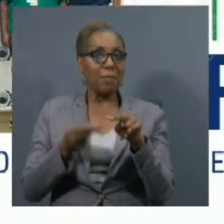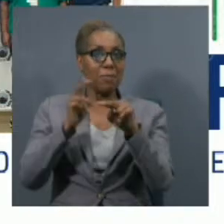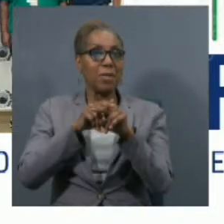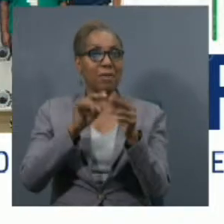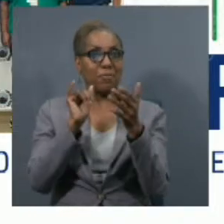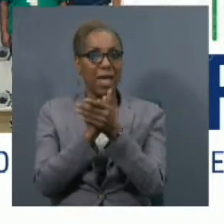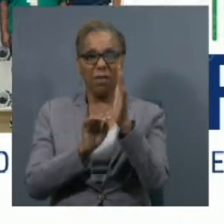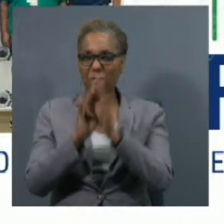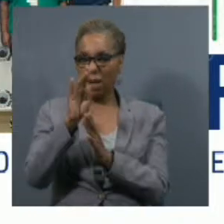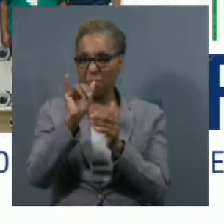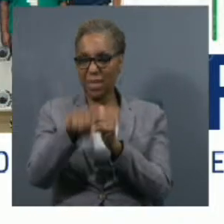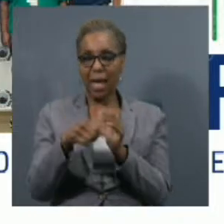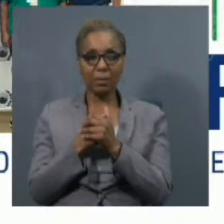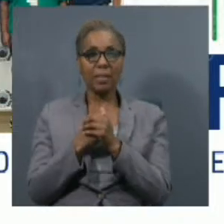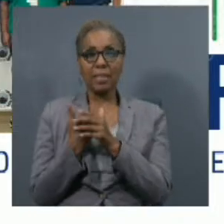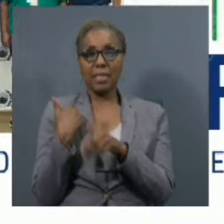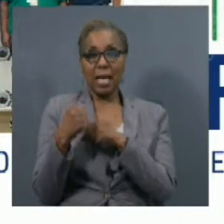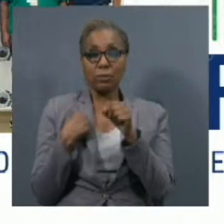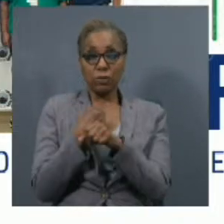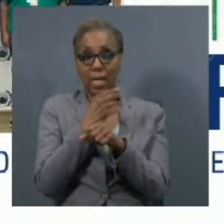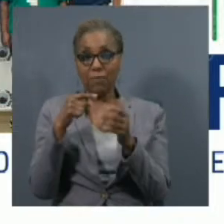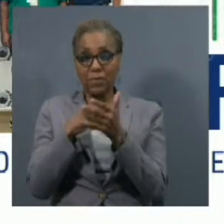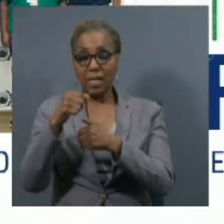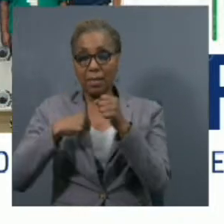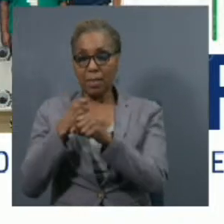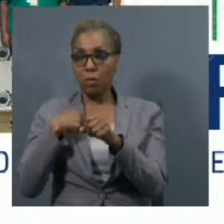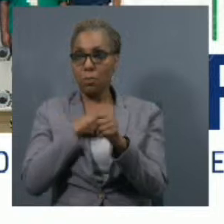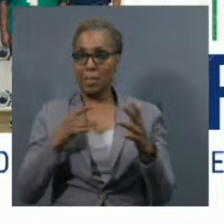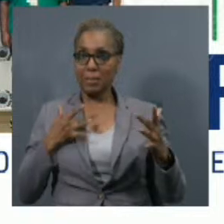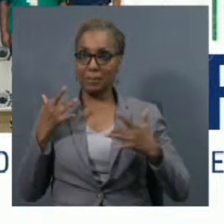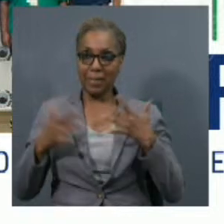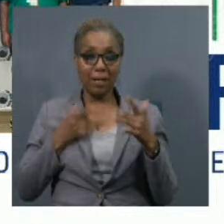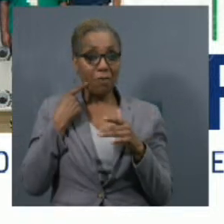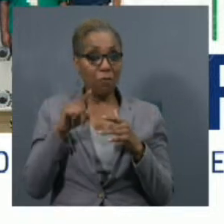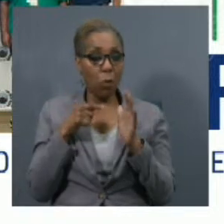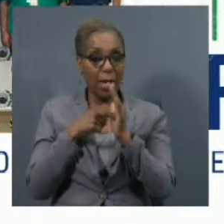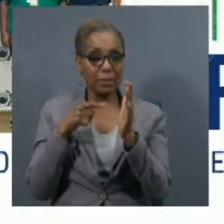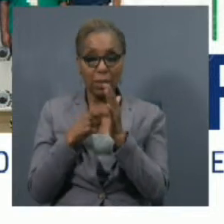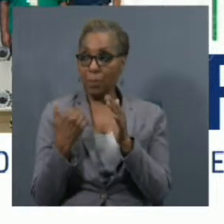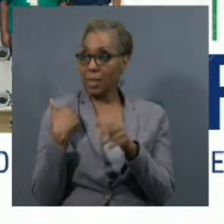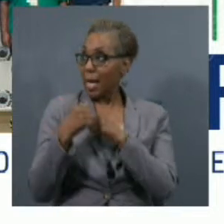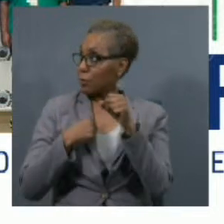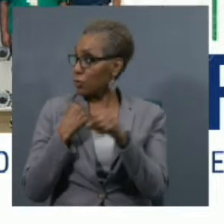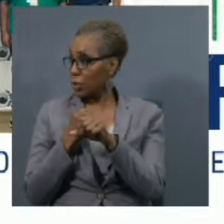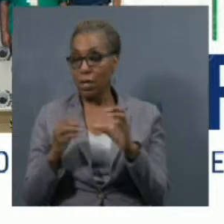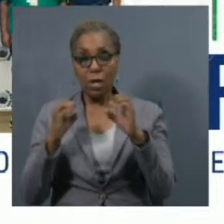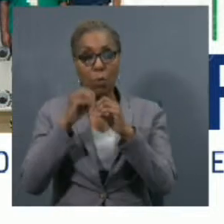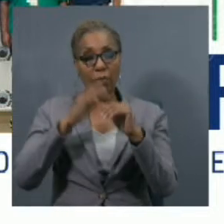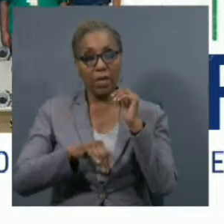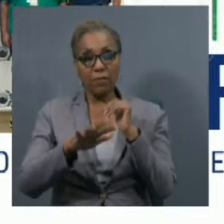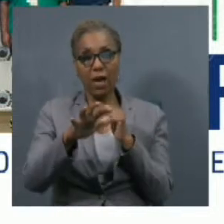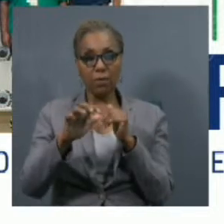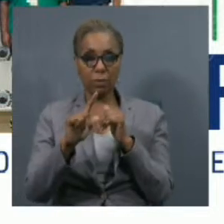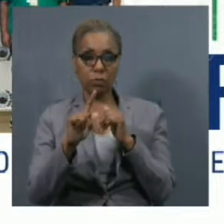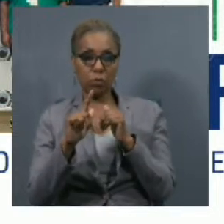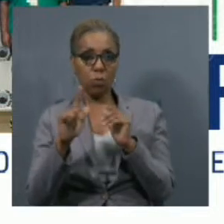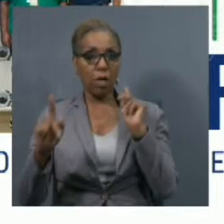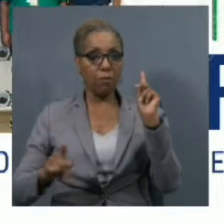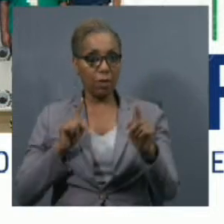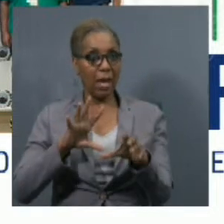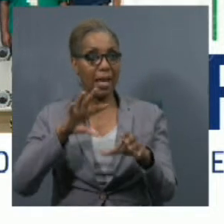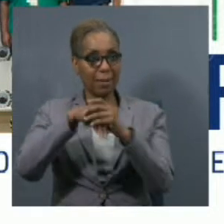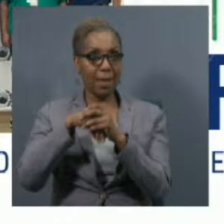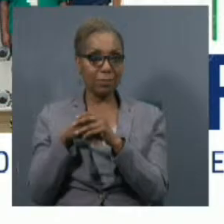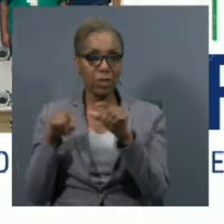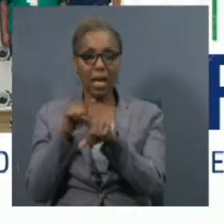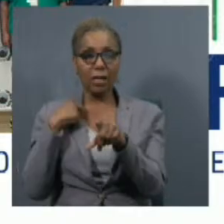year and then going into this year. Definitely excited about that. For example, last year, as you can see, more than 521 residents were